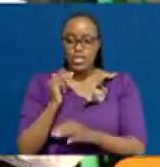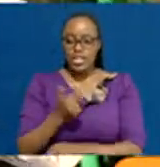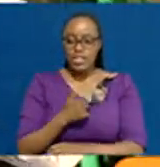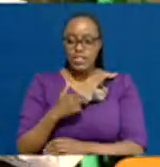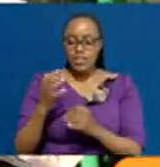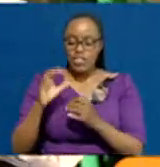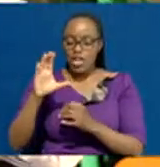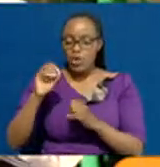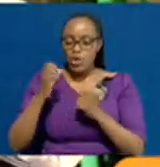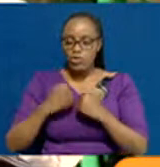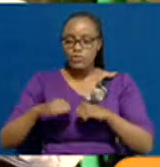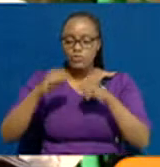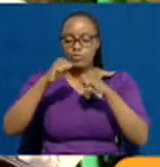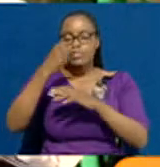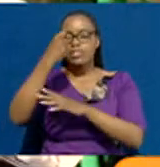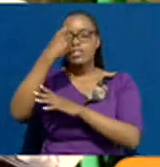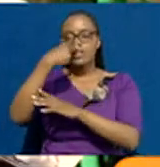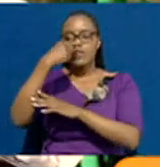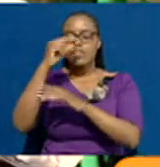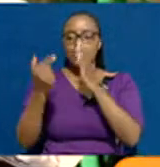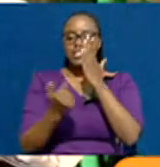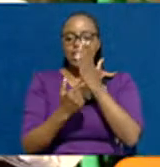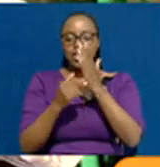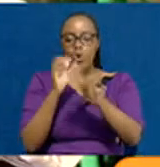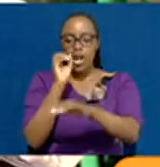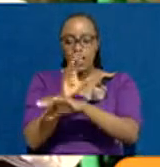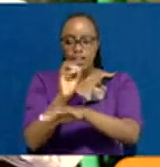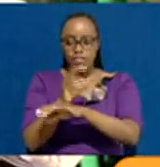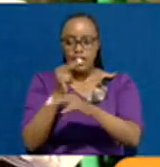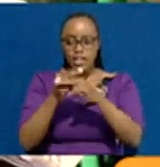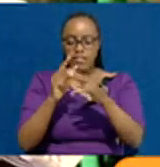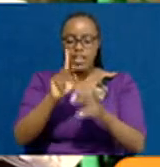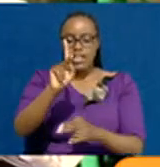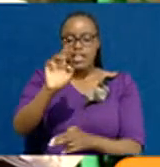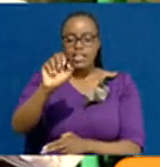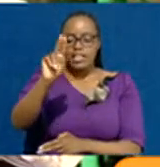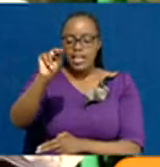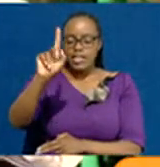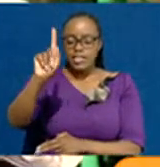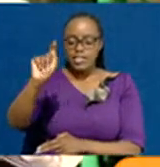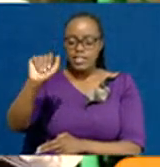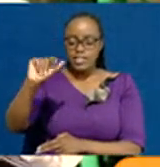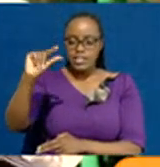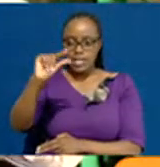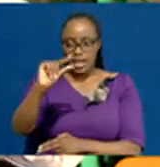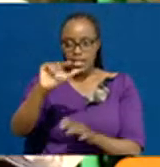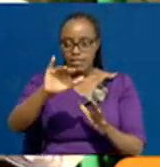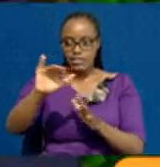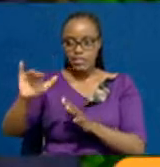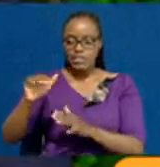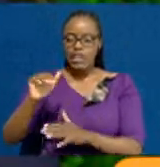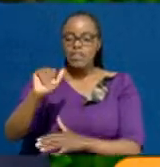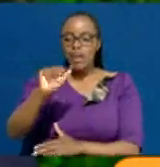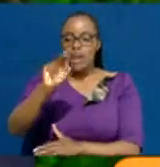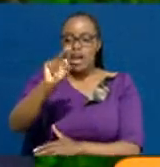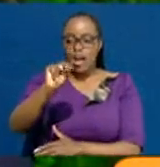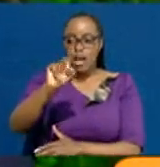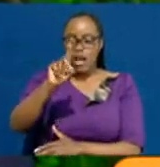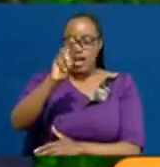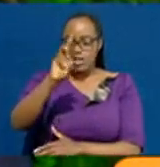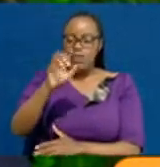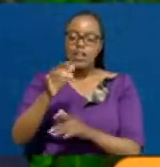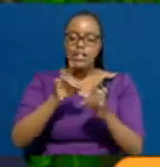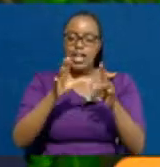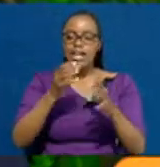Kenya National Immunization Technical Advisory Group, usually known as KENITAG. Asante sana for making time. And Dr. Andrew Mulwa, Director,